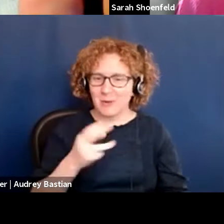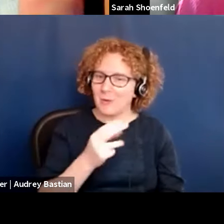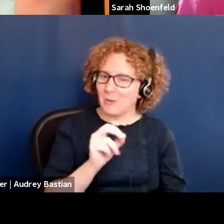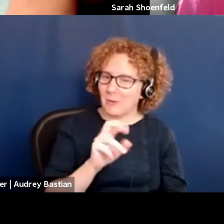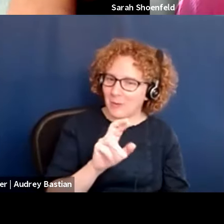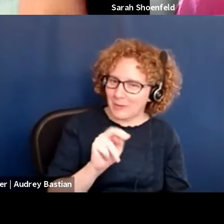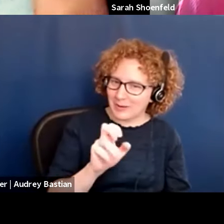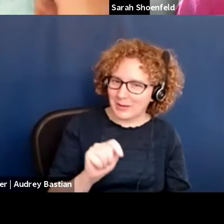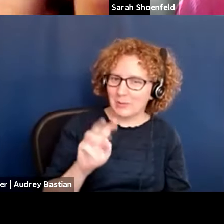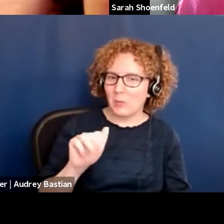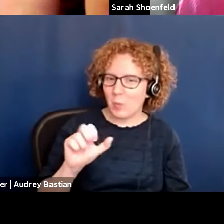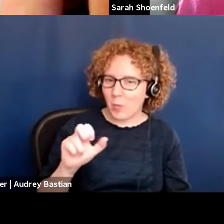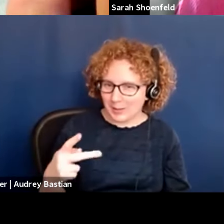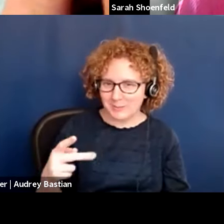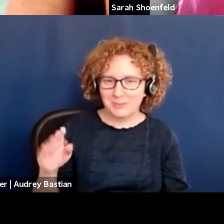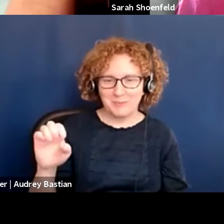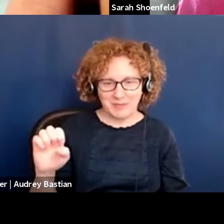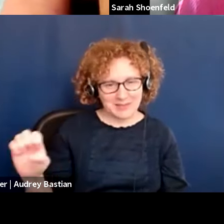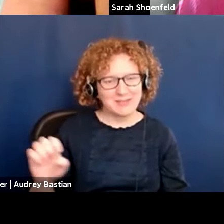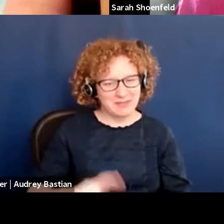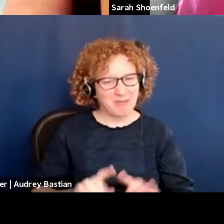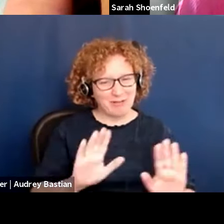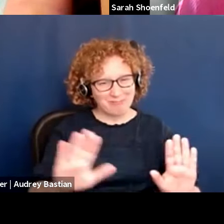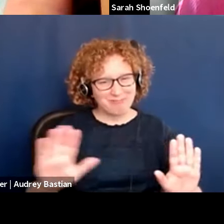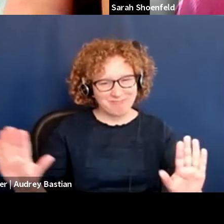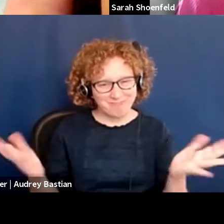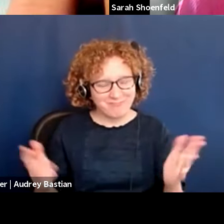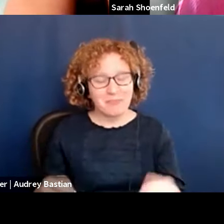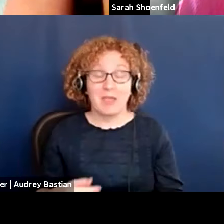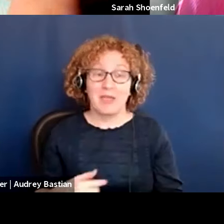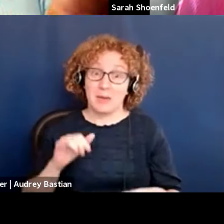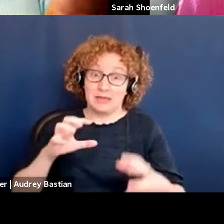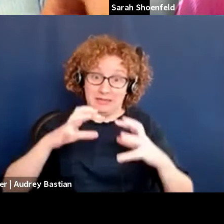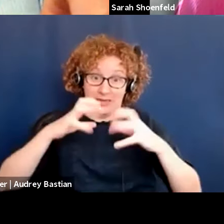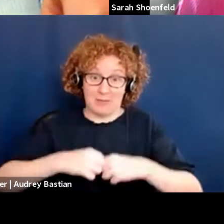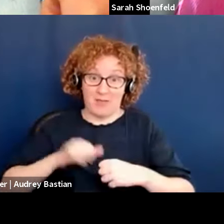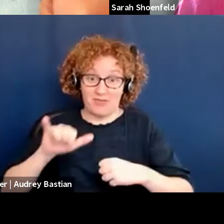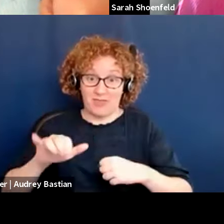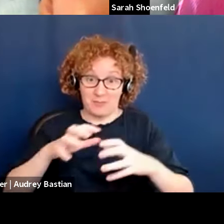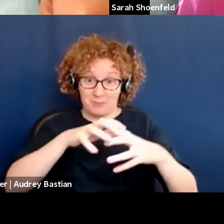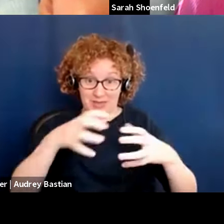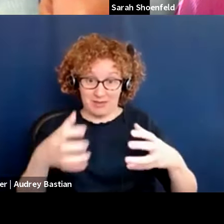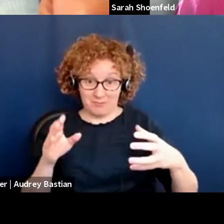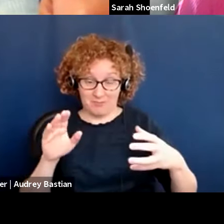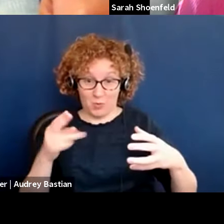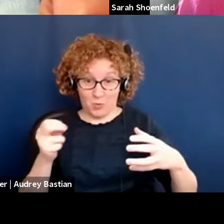But anyway, that's going to be an adventure. But I say that to